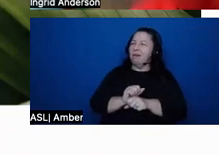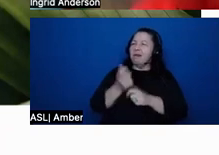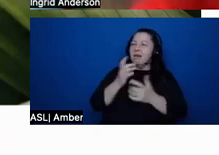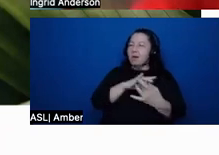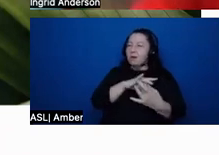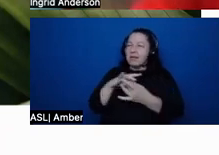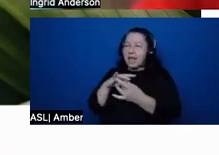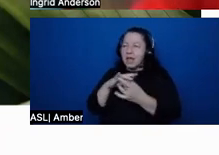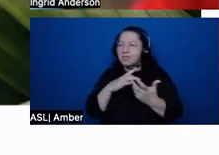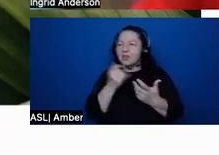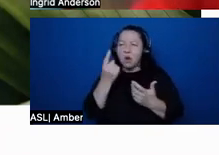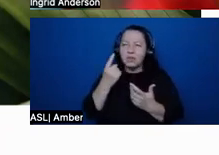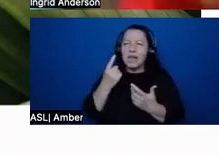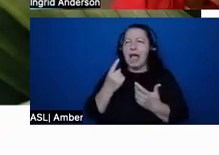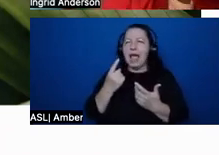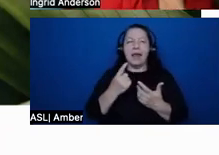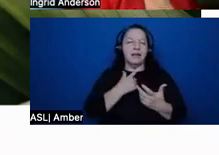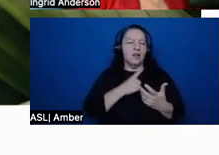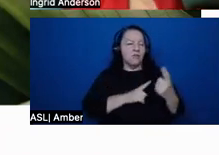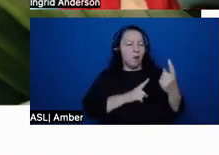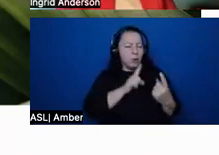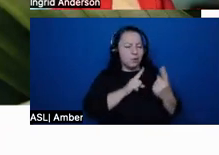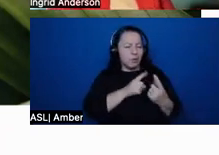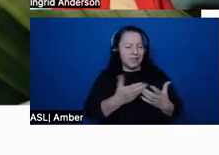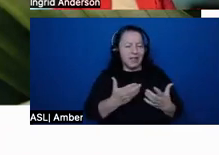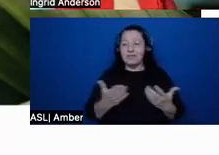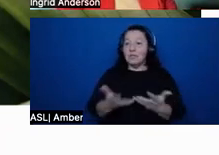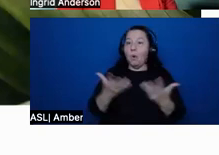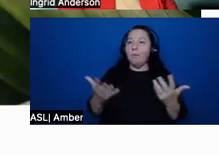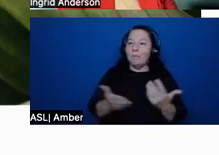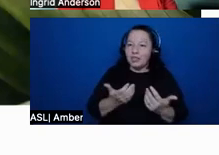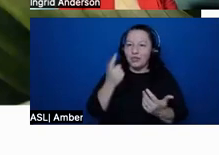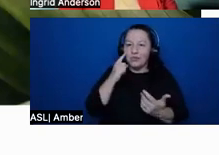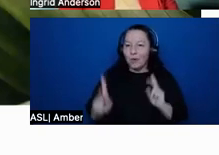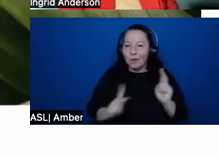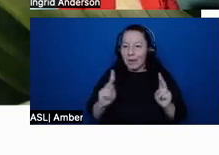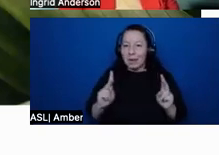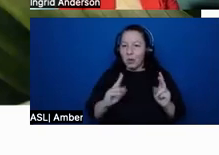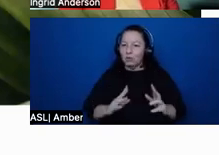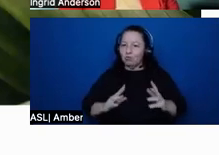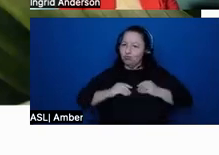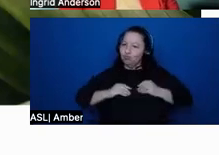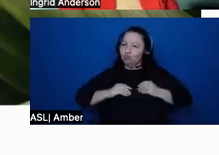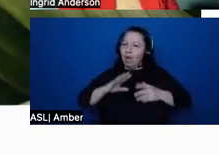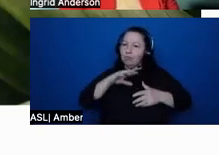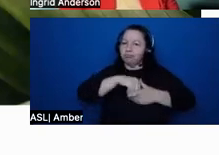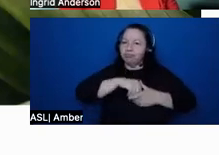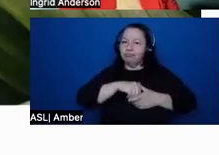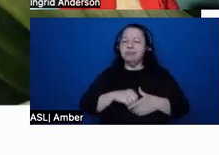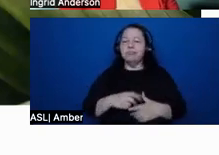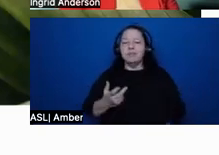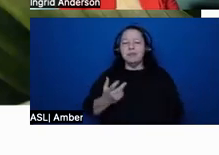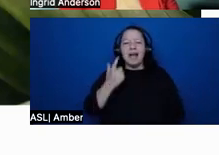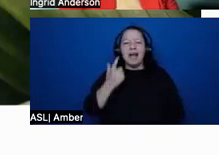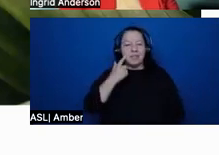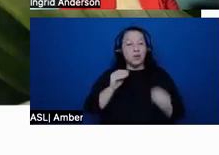sort of stuff, like it's so much easier for people. And I think that that's why I don't know, the more that we